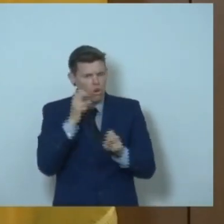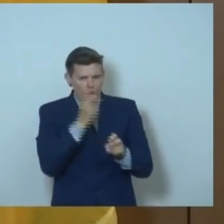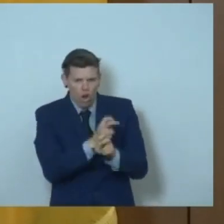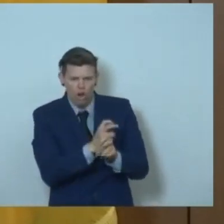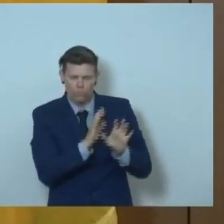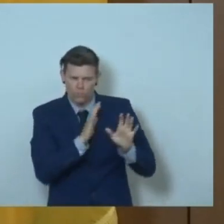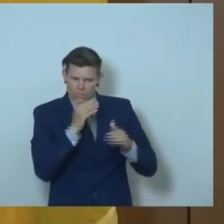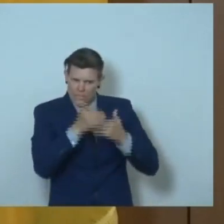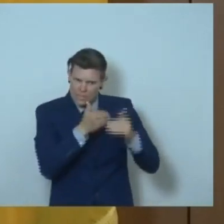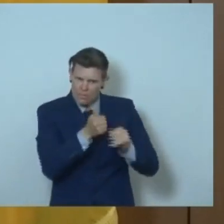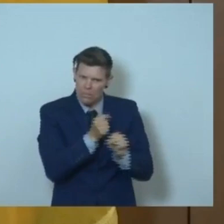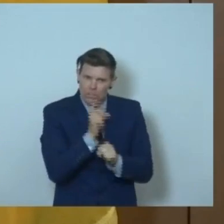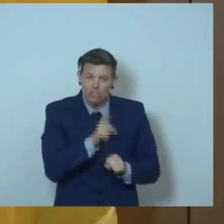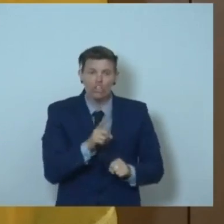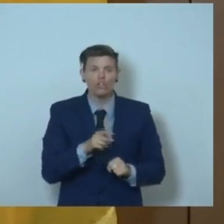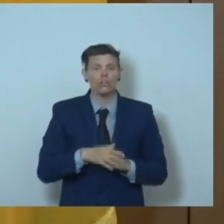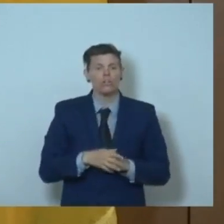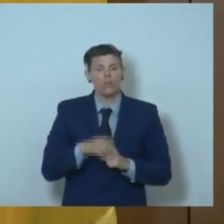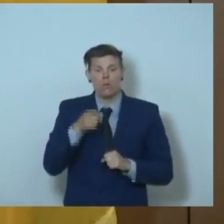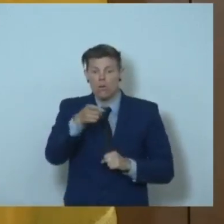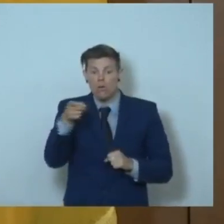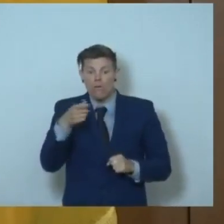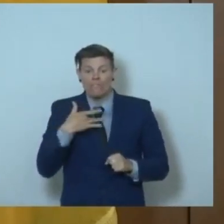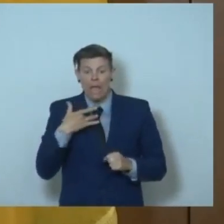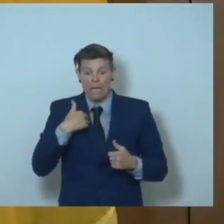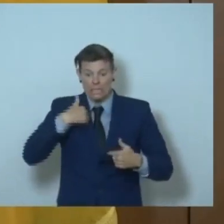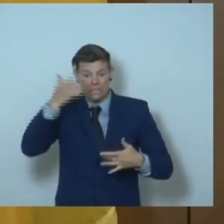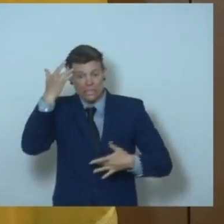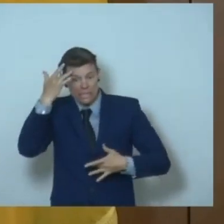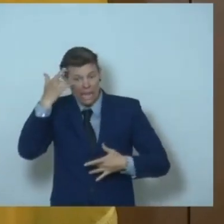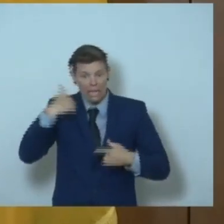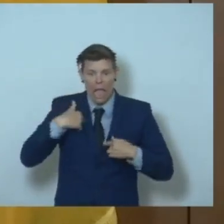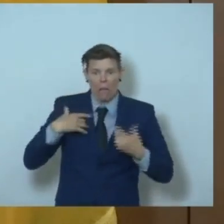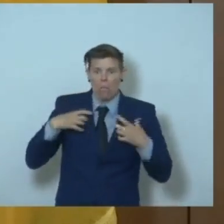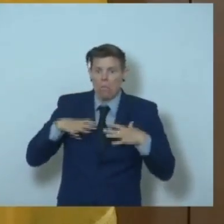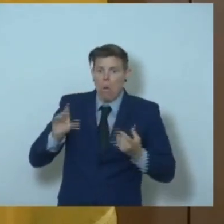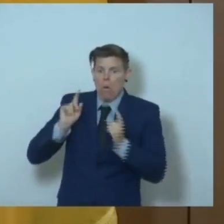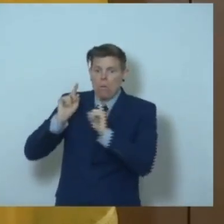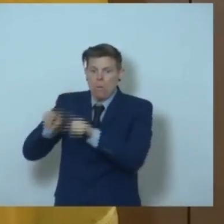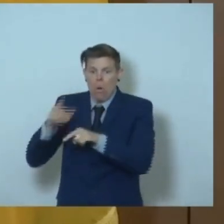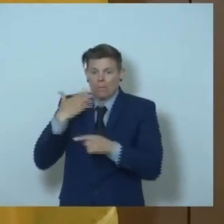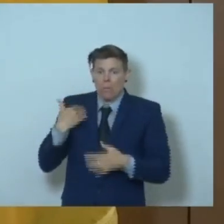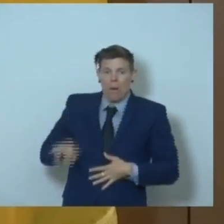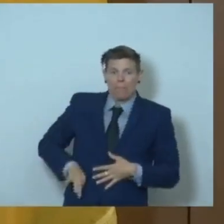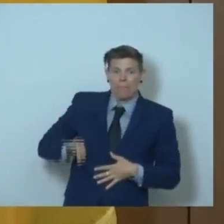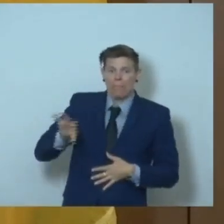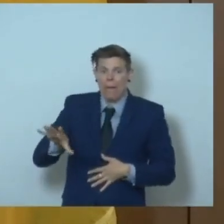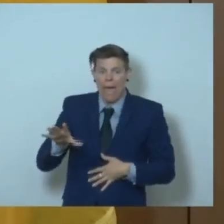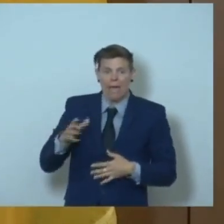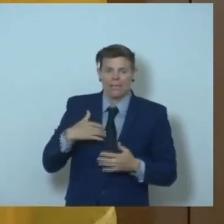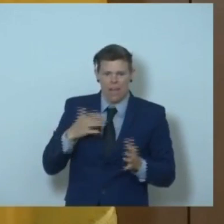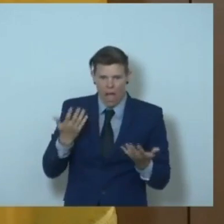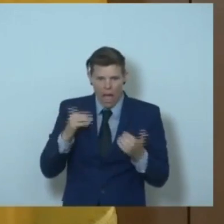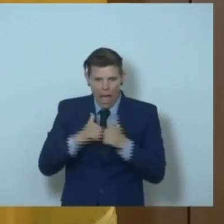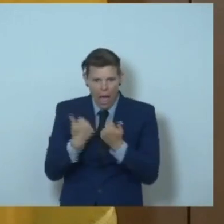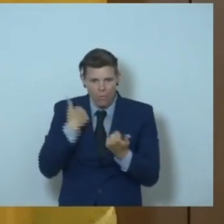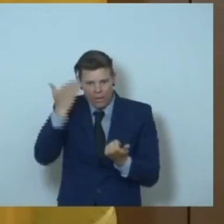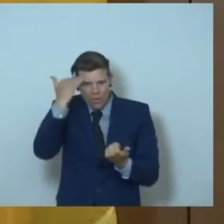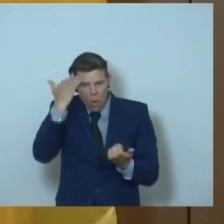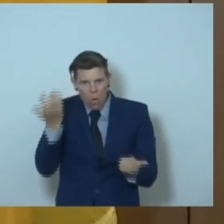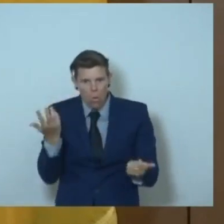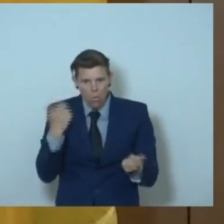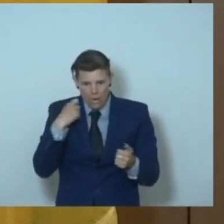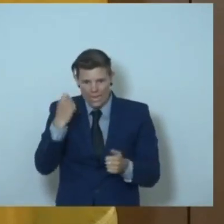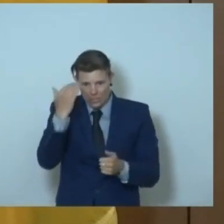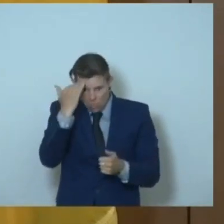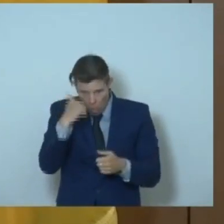seek testing or treatment, and then we lose, right, the ability and our responsibility to manage